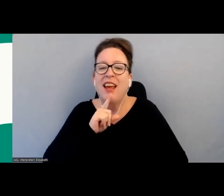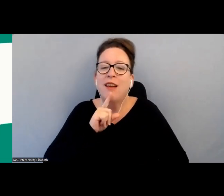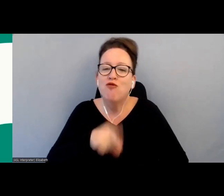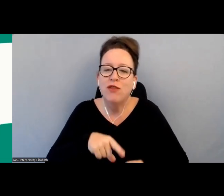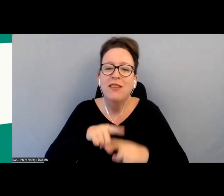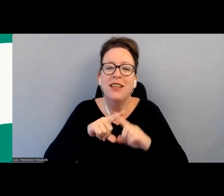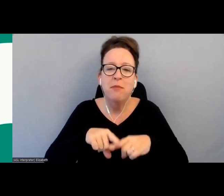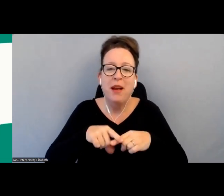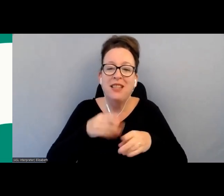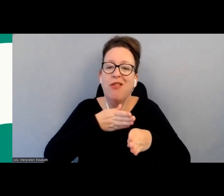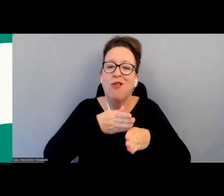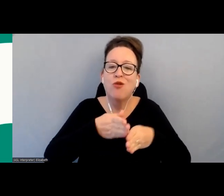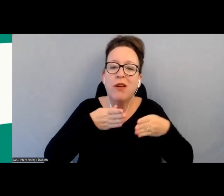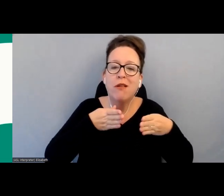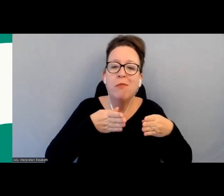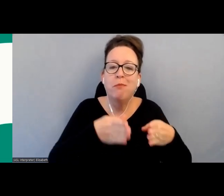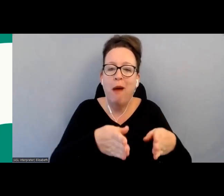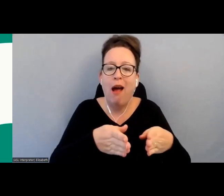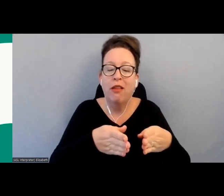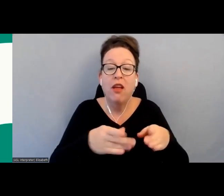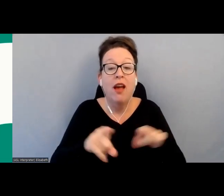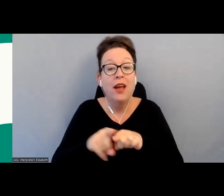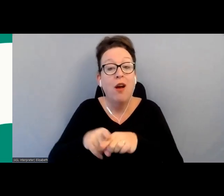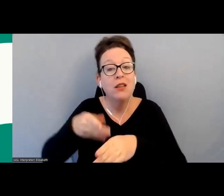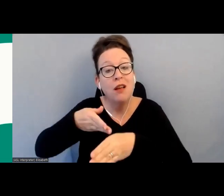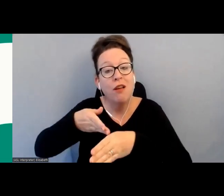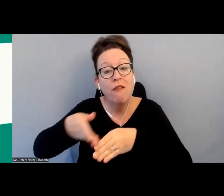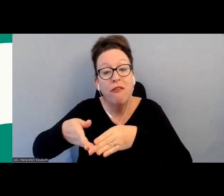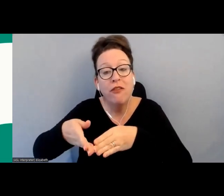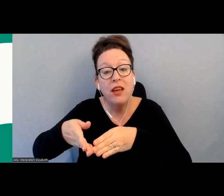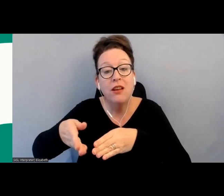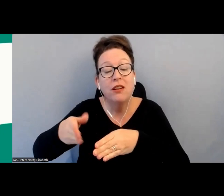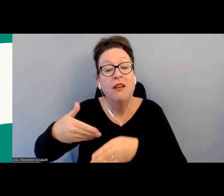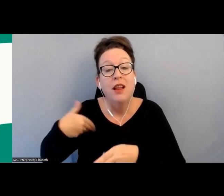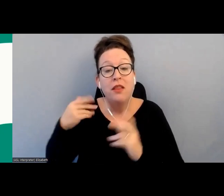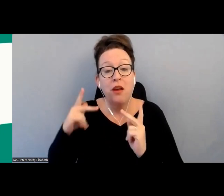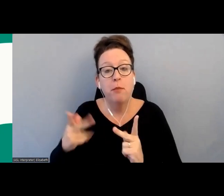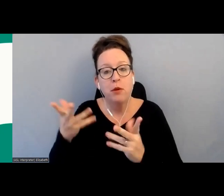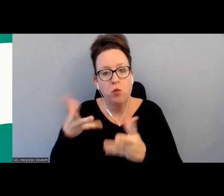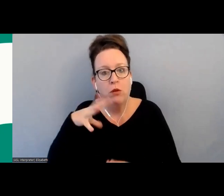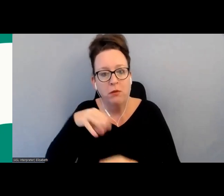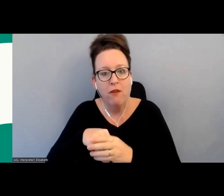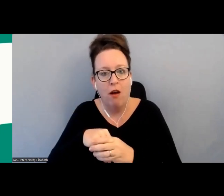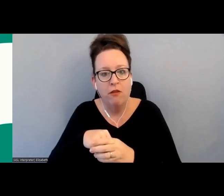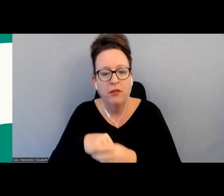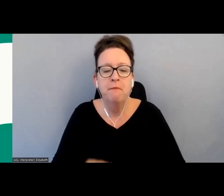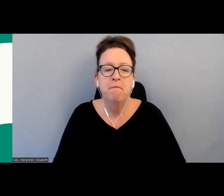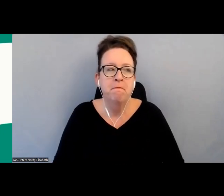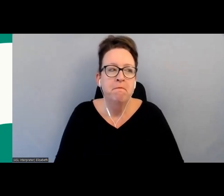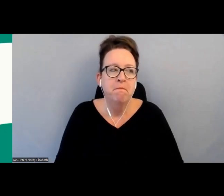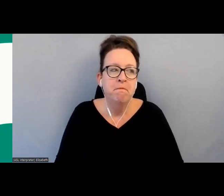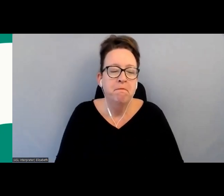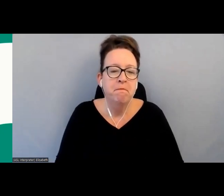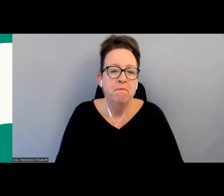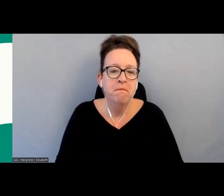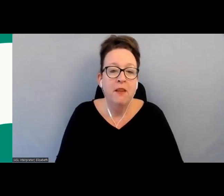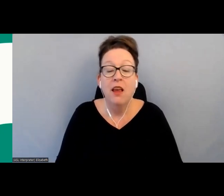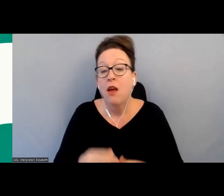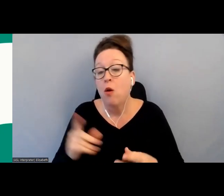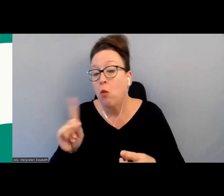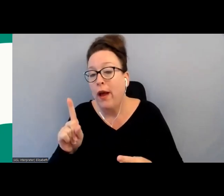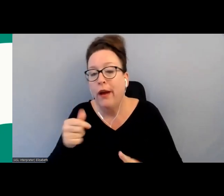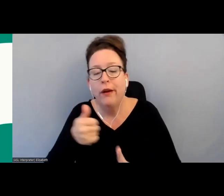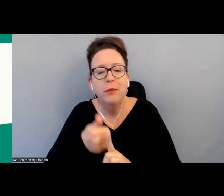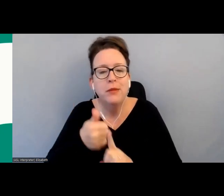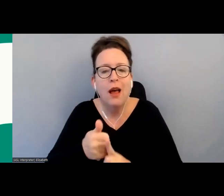the career path and the field that the next gener wants to get into, where they're willing to